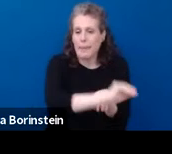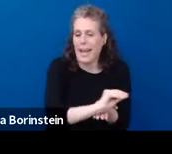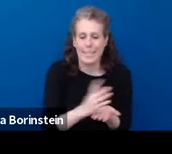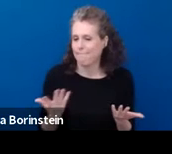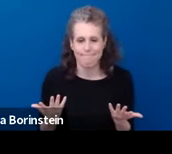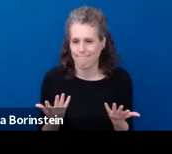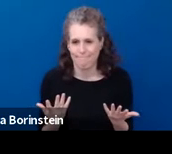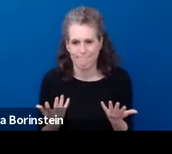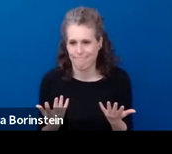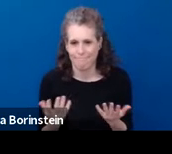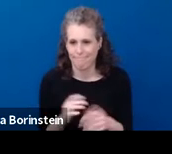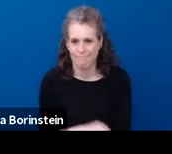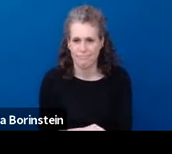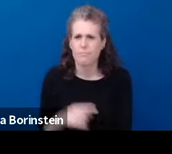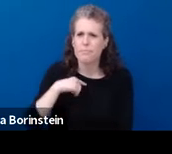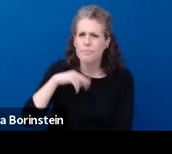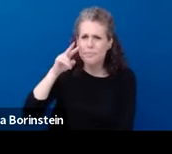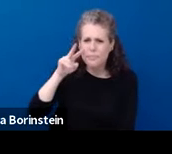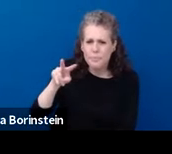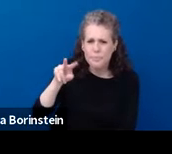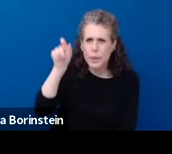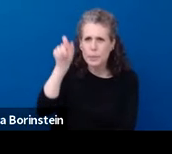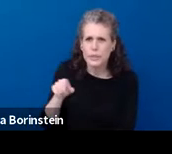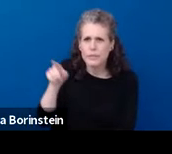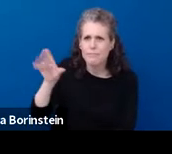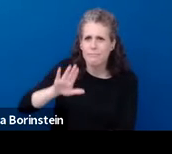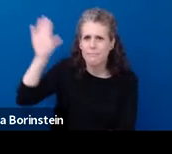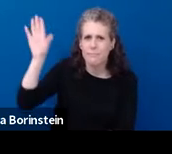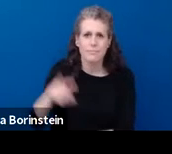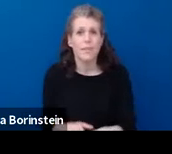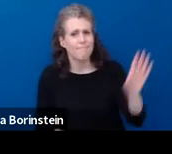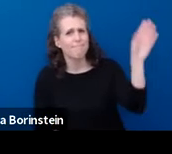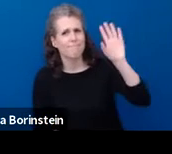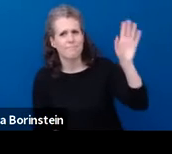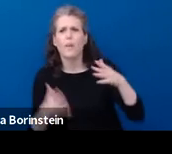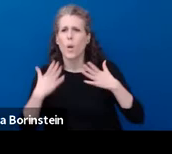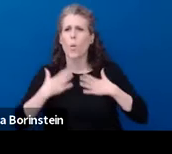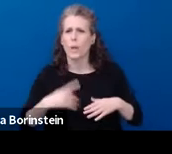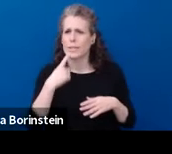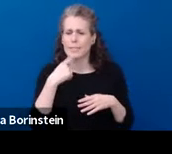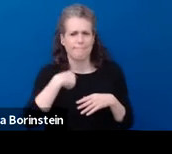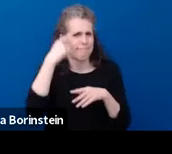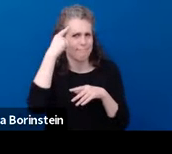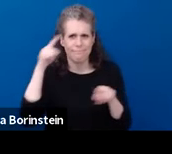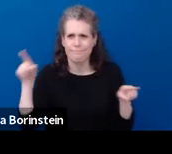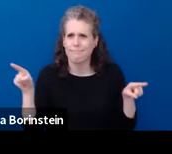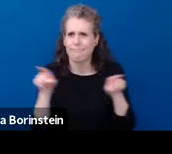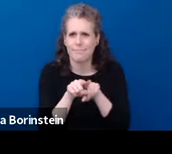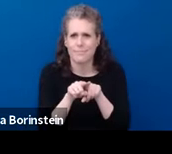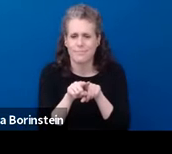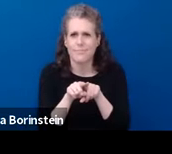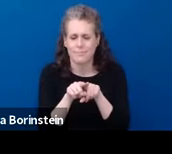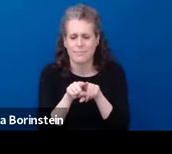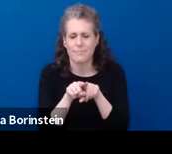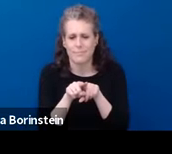her hand, so please, Kerstin. Yes, hello. I very much agree with Aline that you should use the